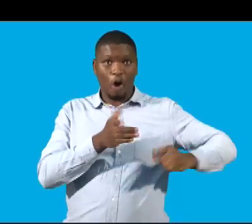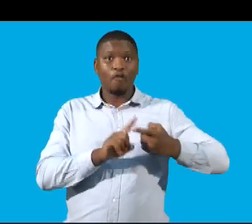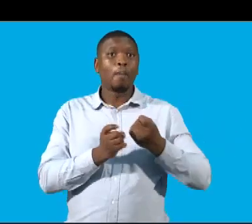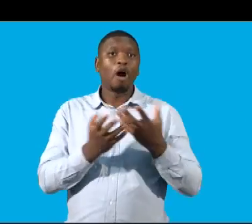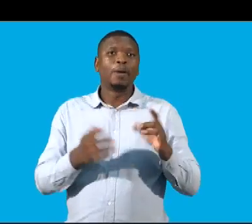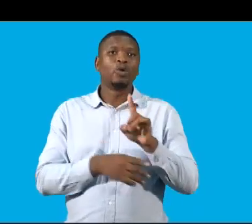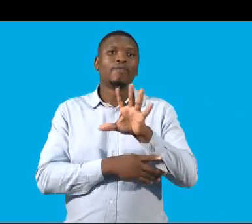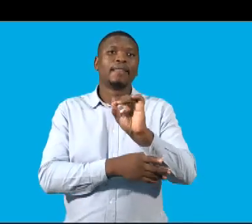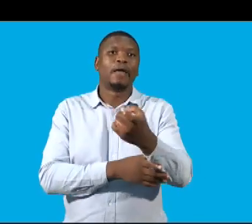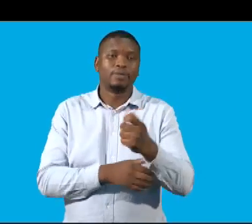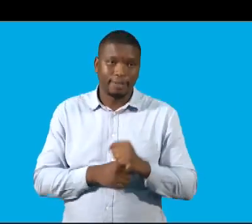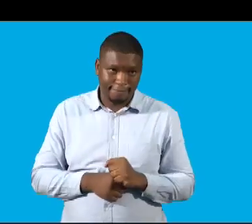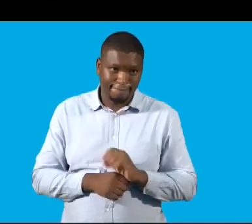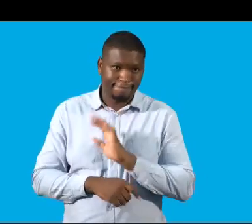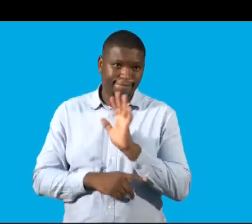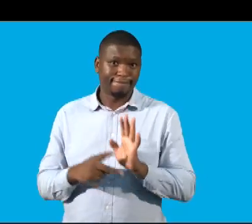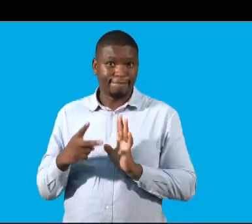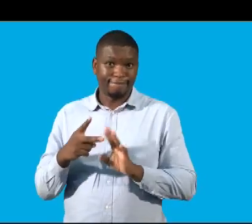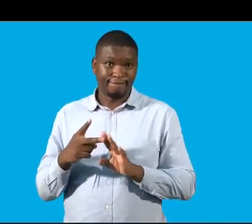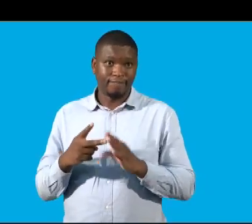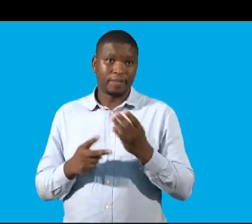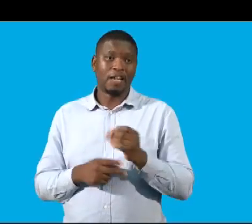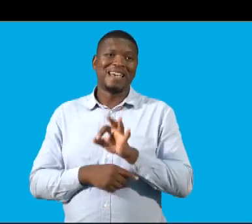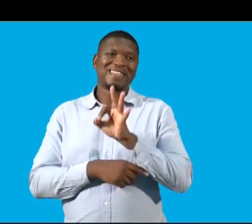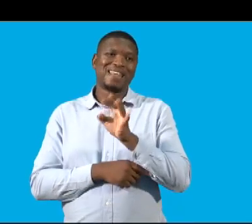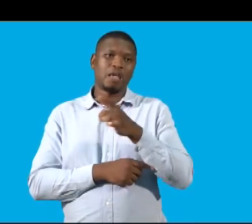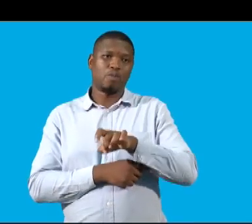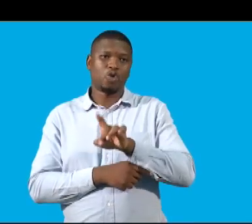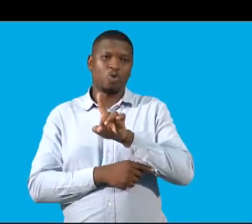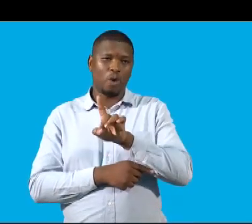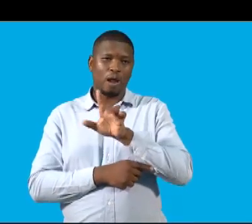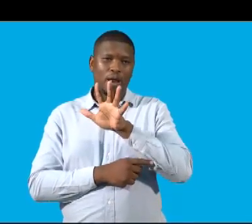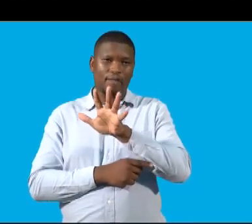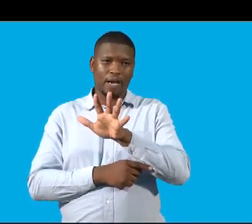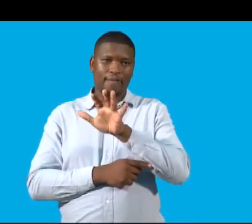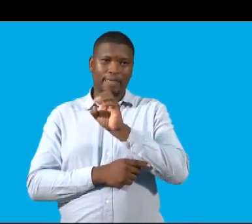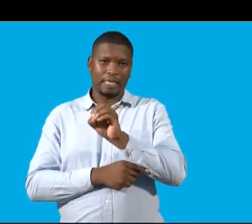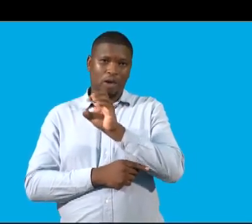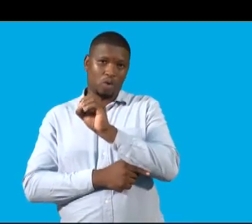from 150,000. And in the second bracket, we will have the